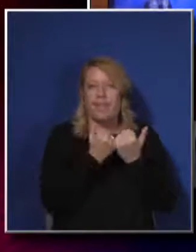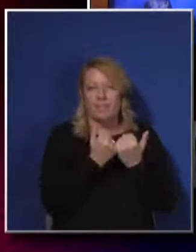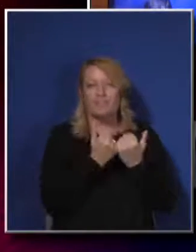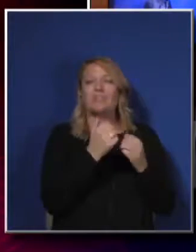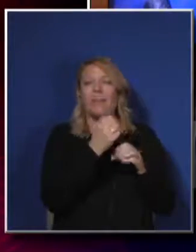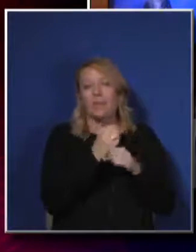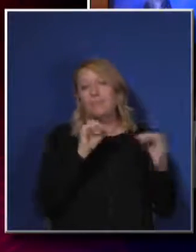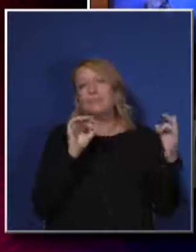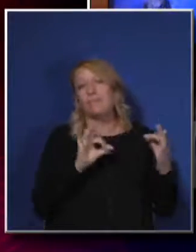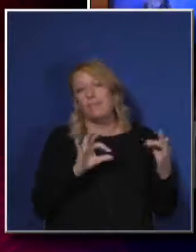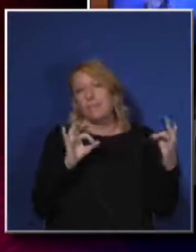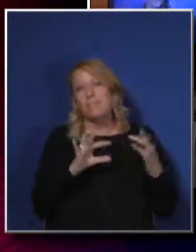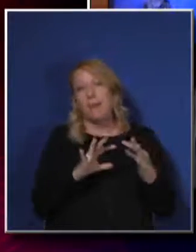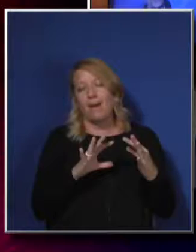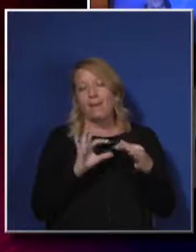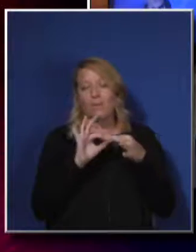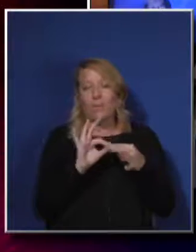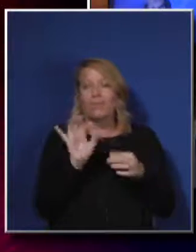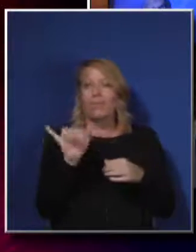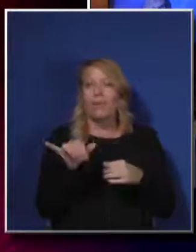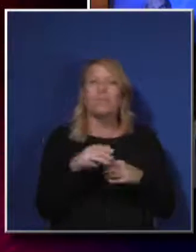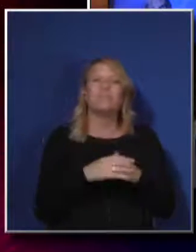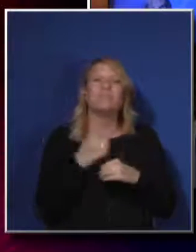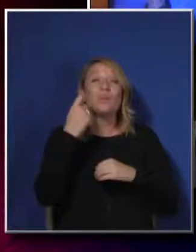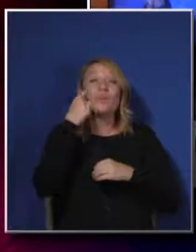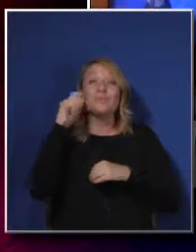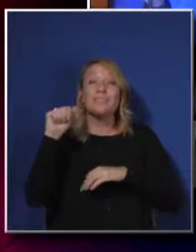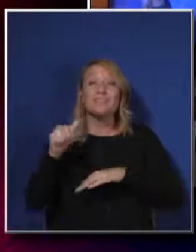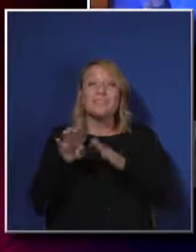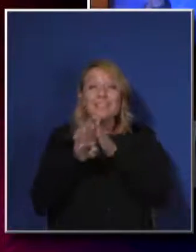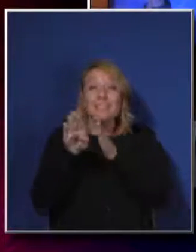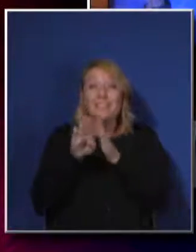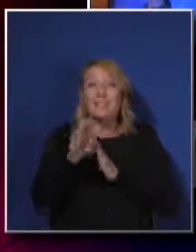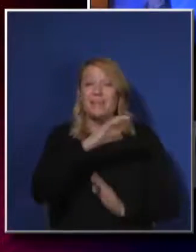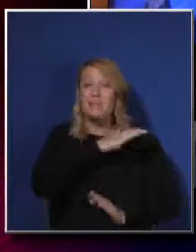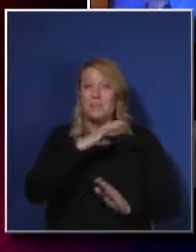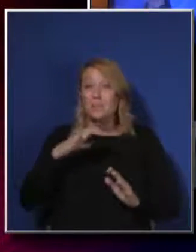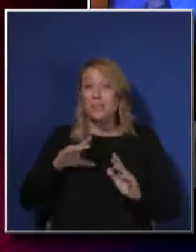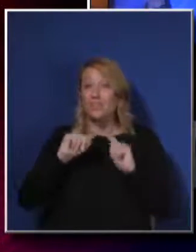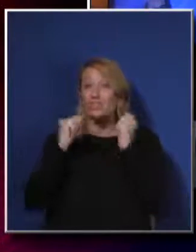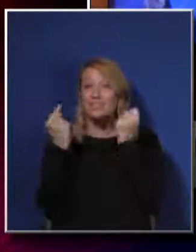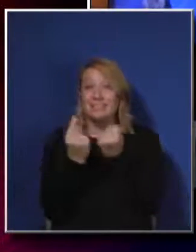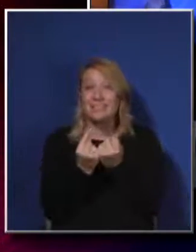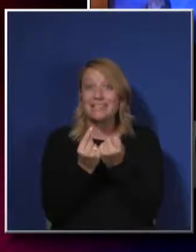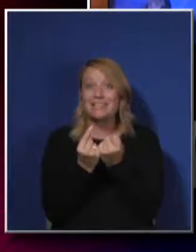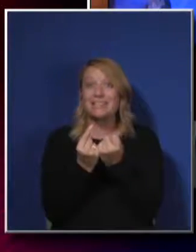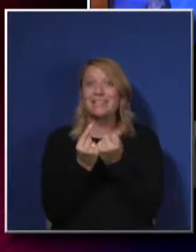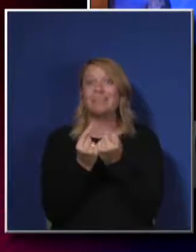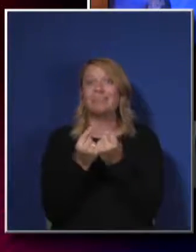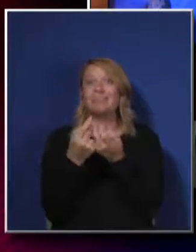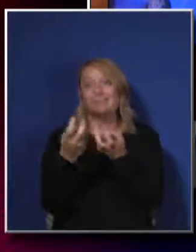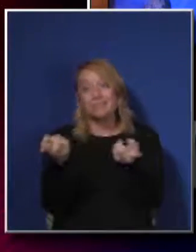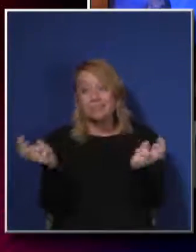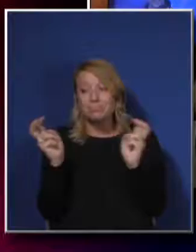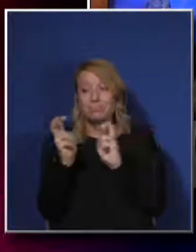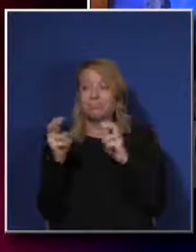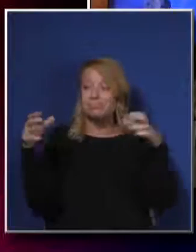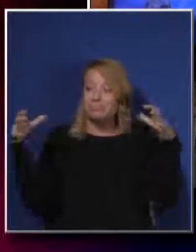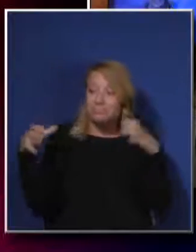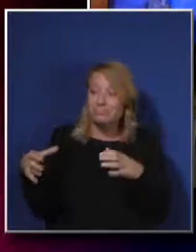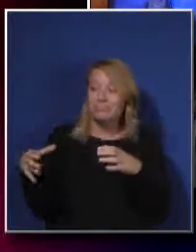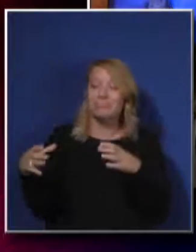We just set up a communication team, and we've been meeting, trying to figure out how we can